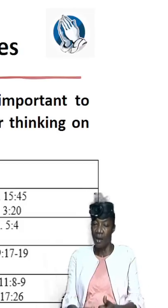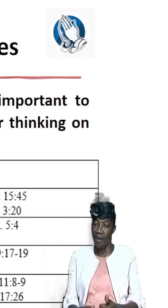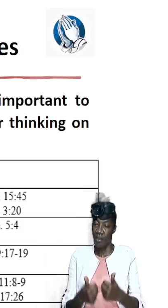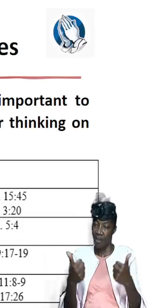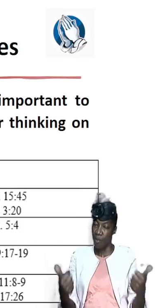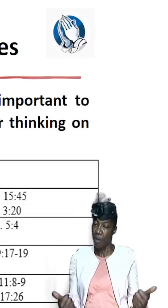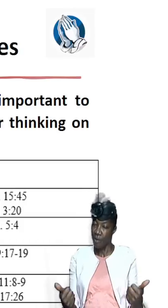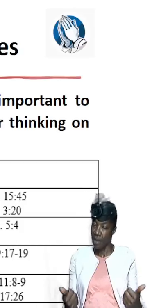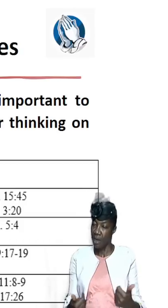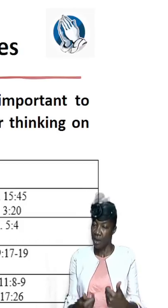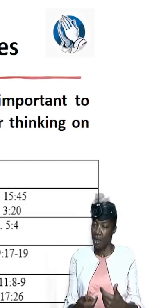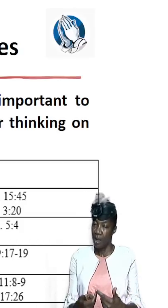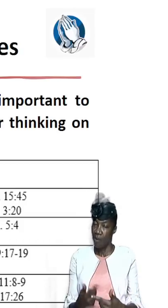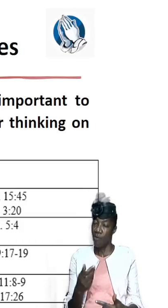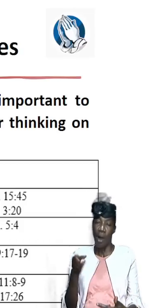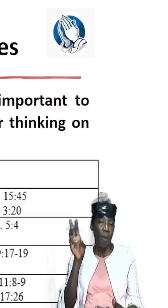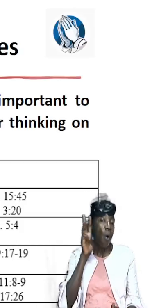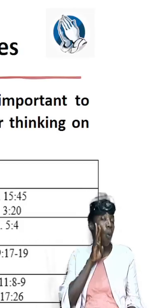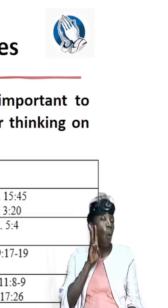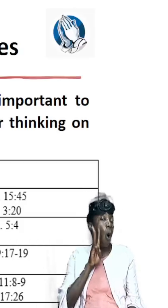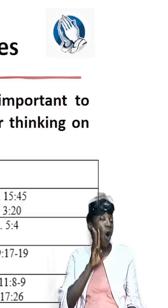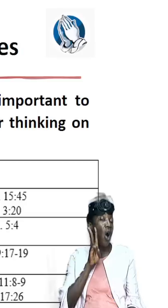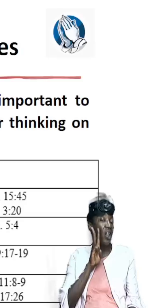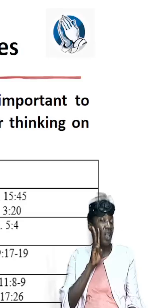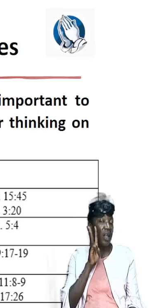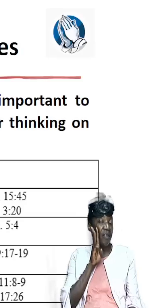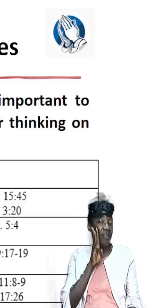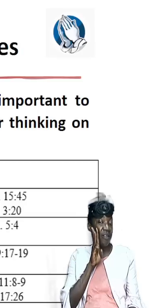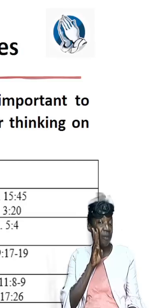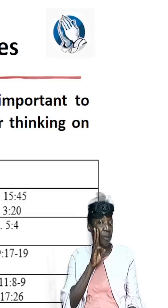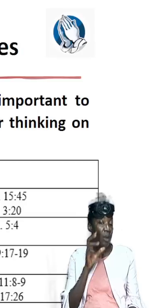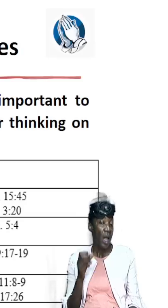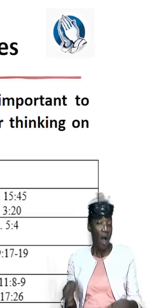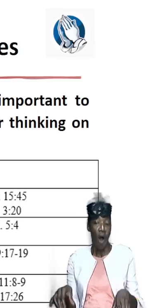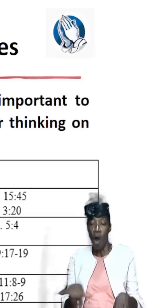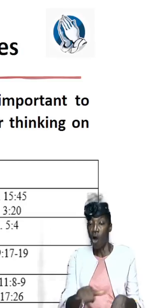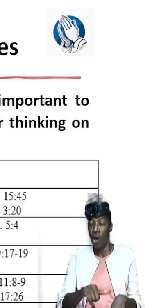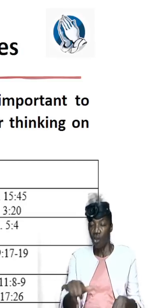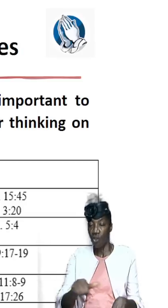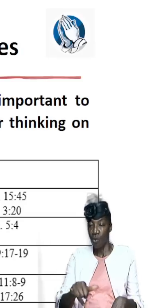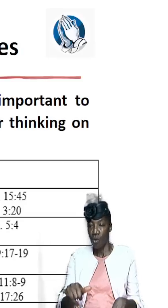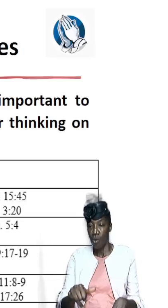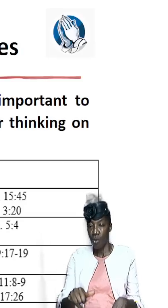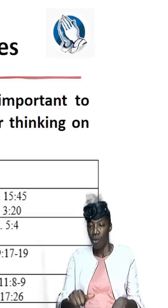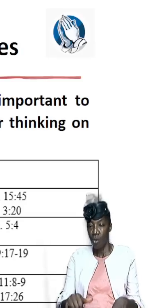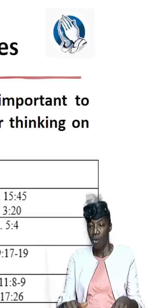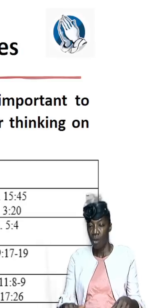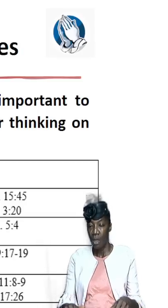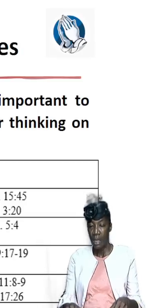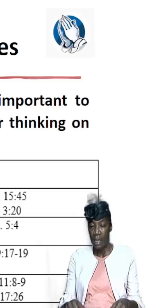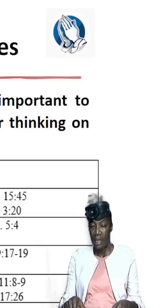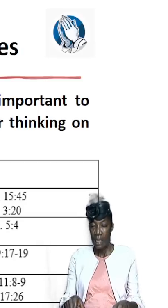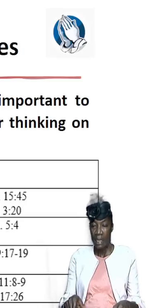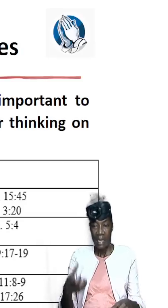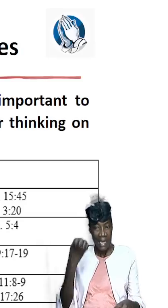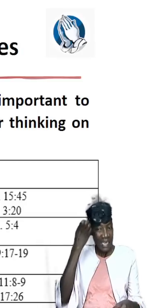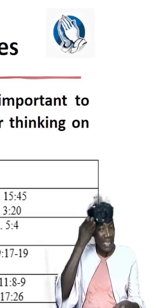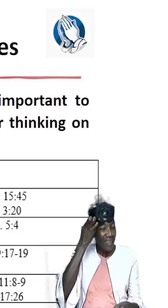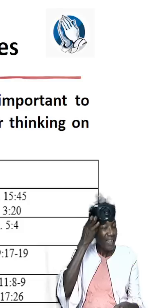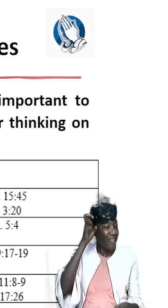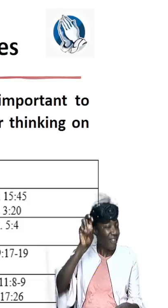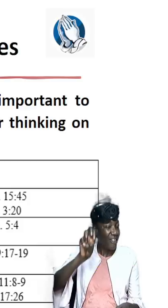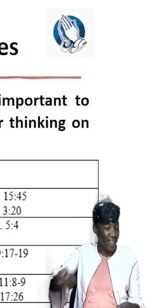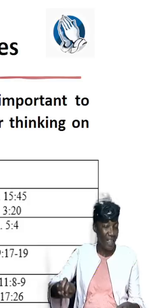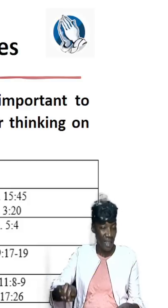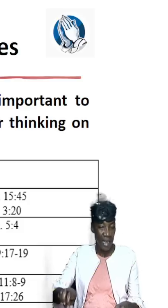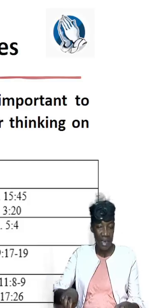the waters, right? And they said, notice also that the adversary, the serpent, Satan, when Adam and Eve